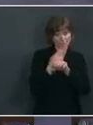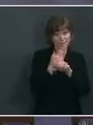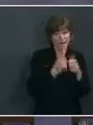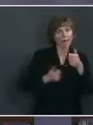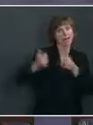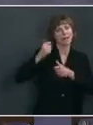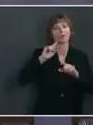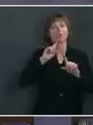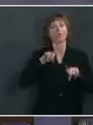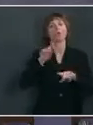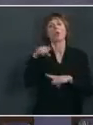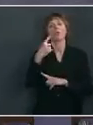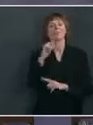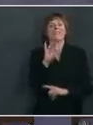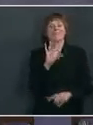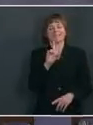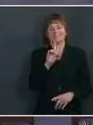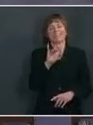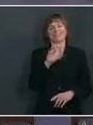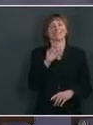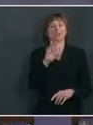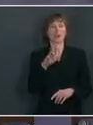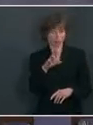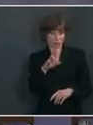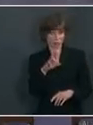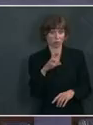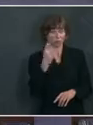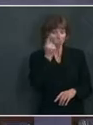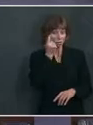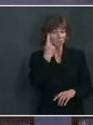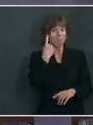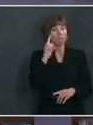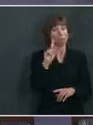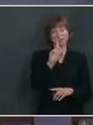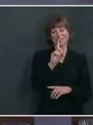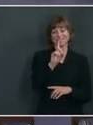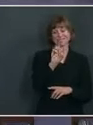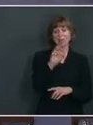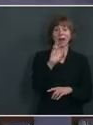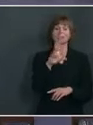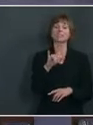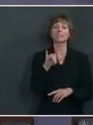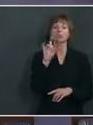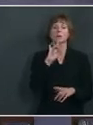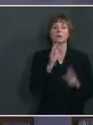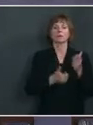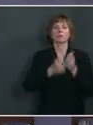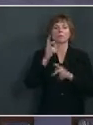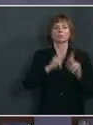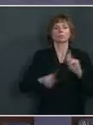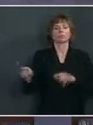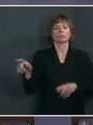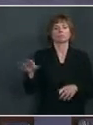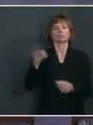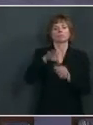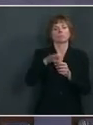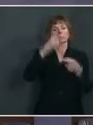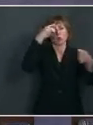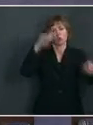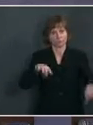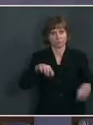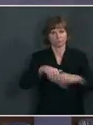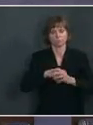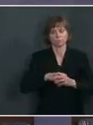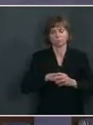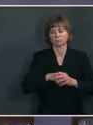a democracy, we need consensus. I think you said earlier that some of these executive orders were being used to roll back